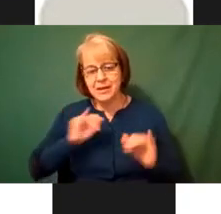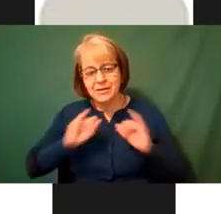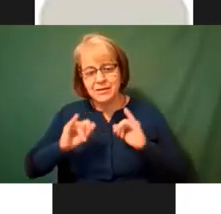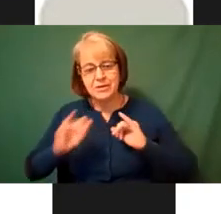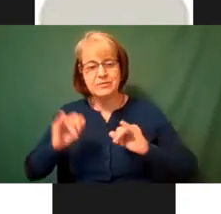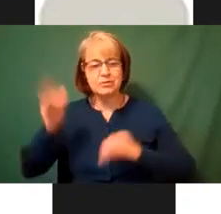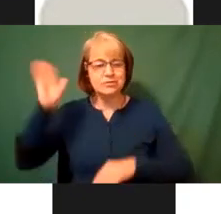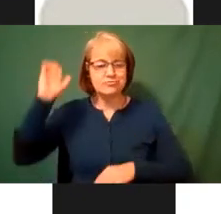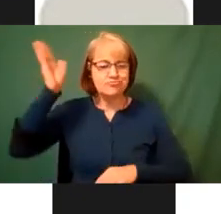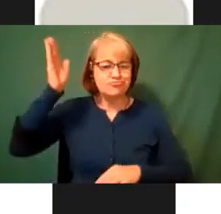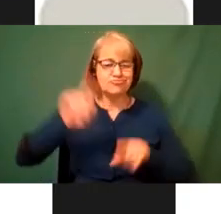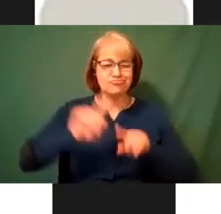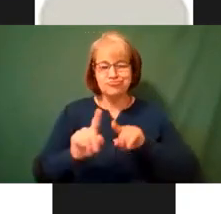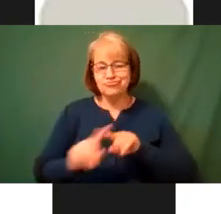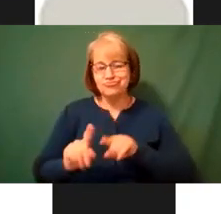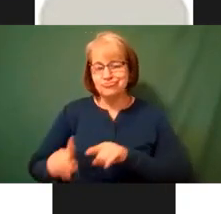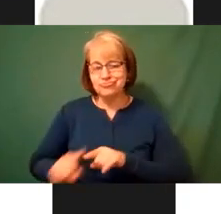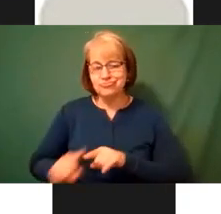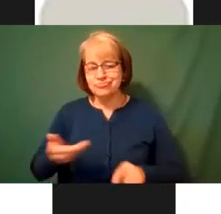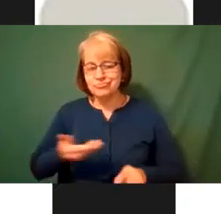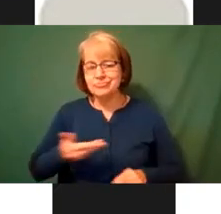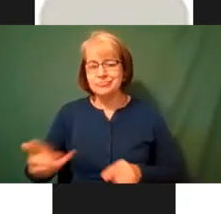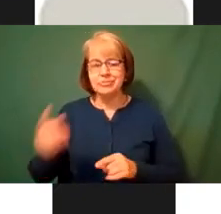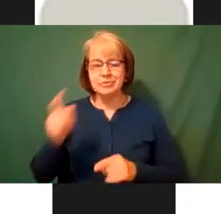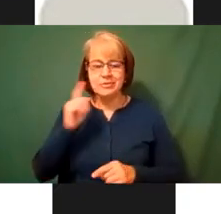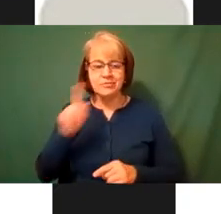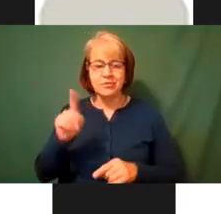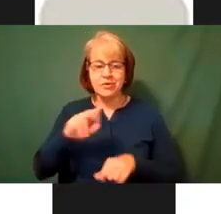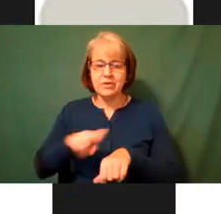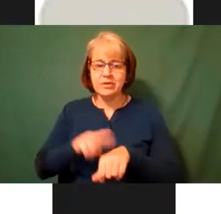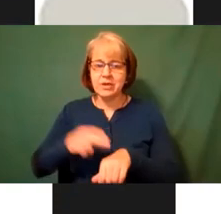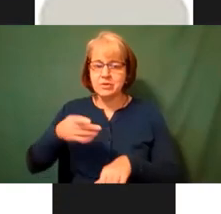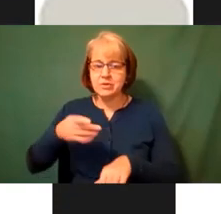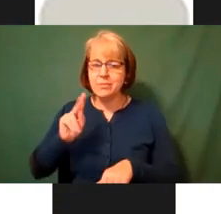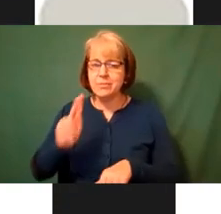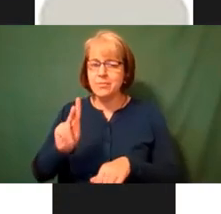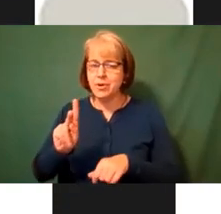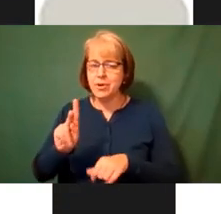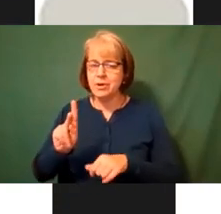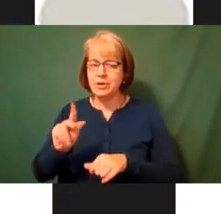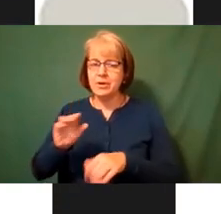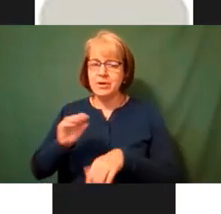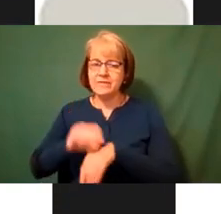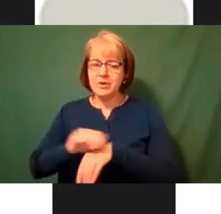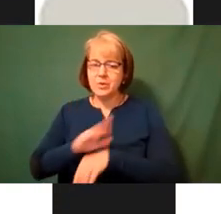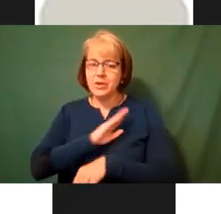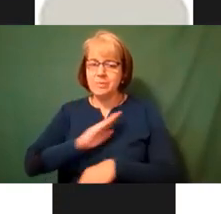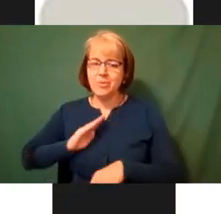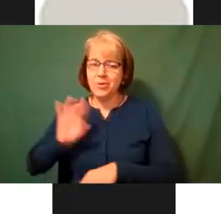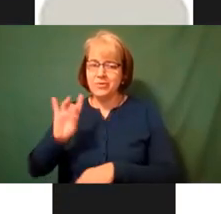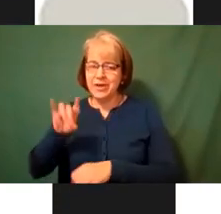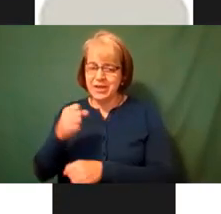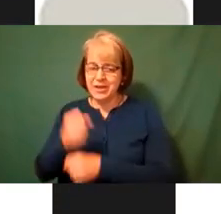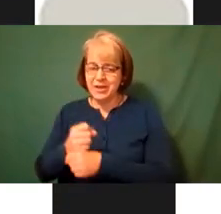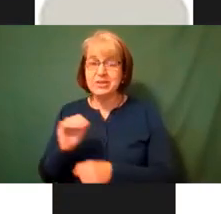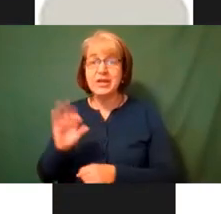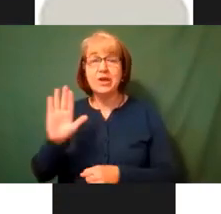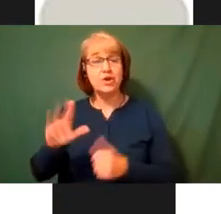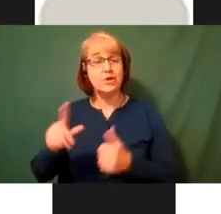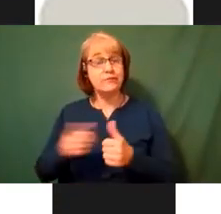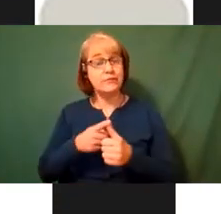She has served on the U.S. National Parks Advisory Board for 8 years, and her first book, which I mentioned